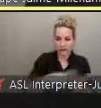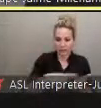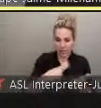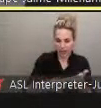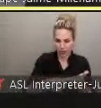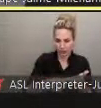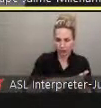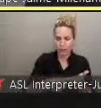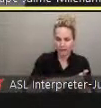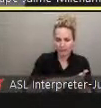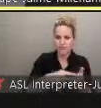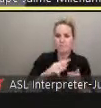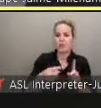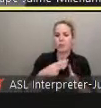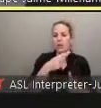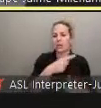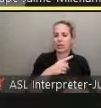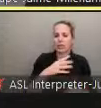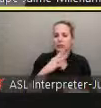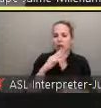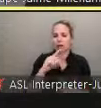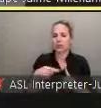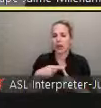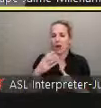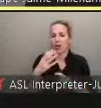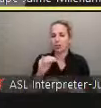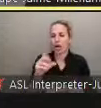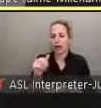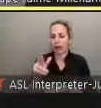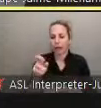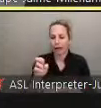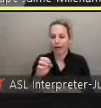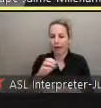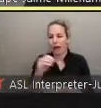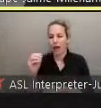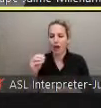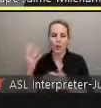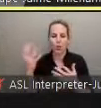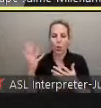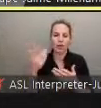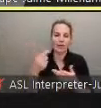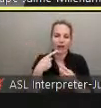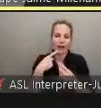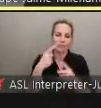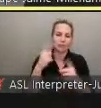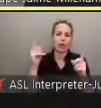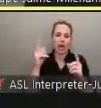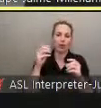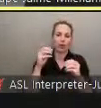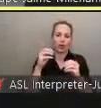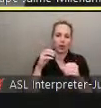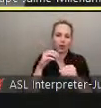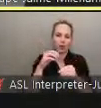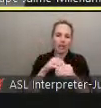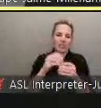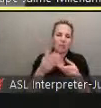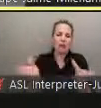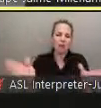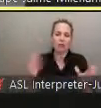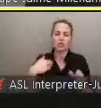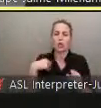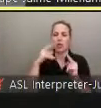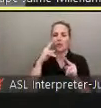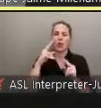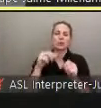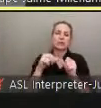he talked about childcare, as well as what was put out in public. So we look forward to continuing